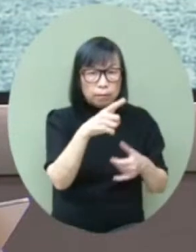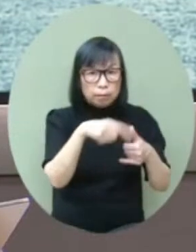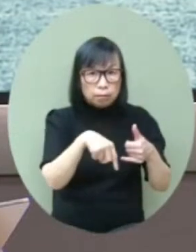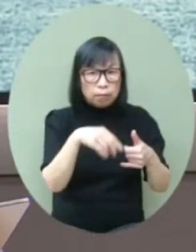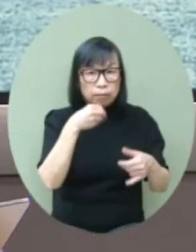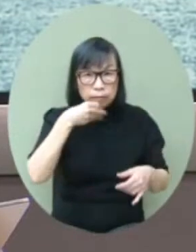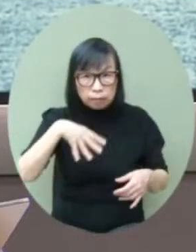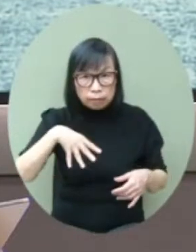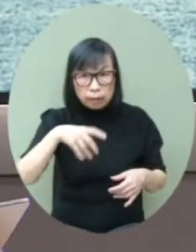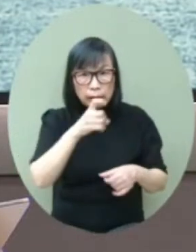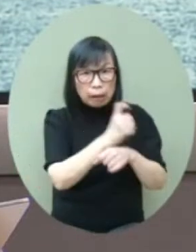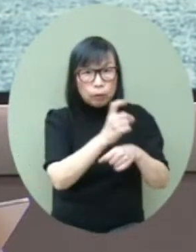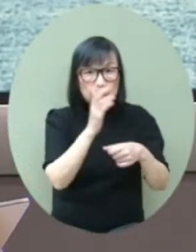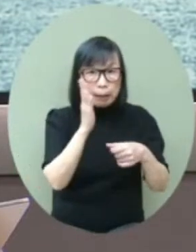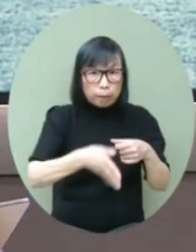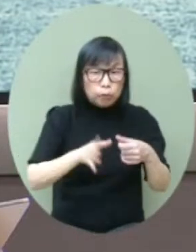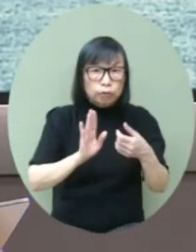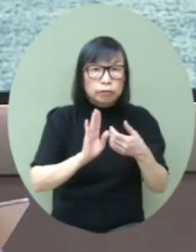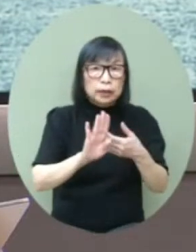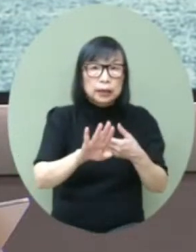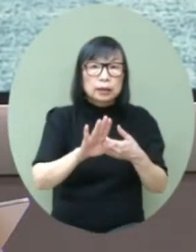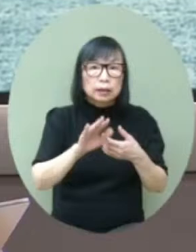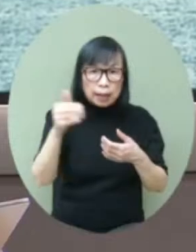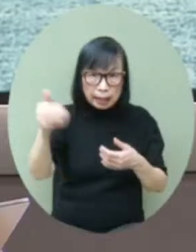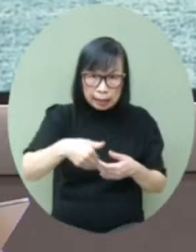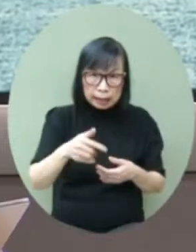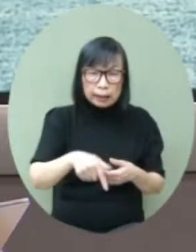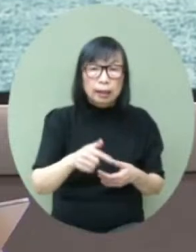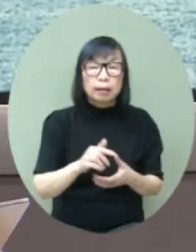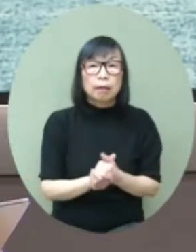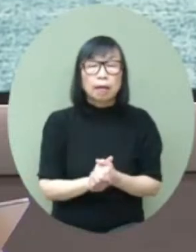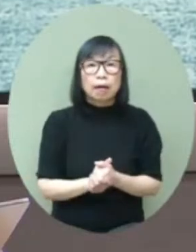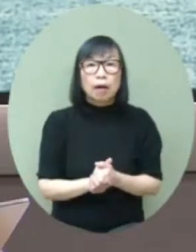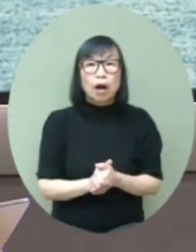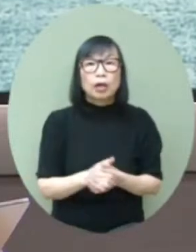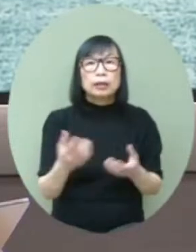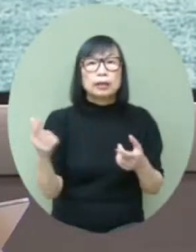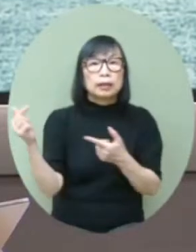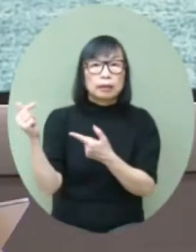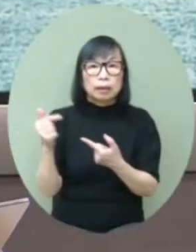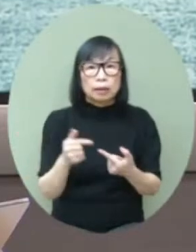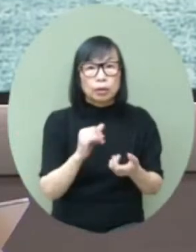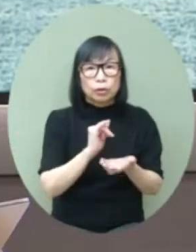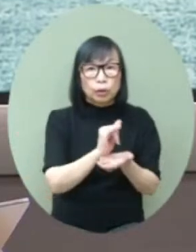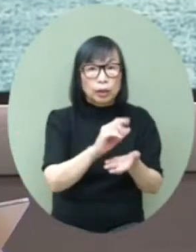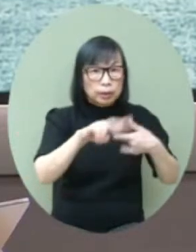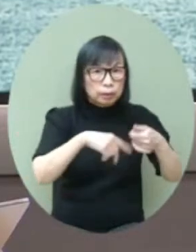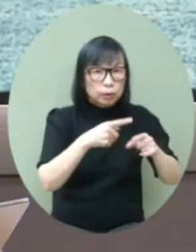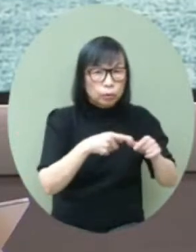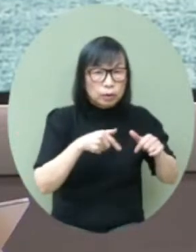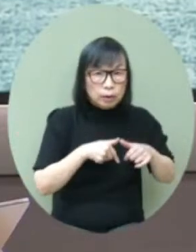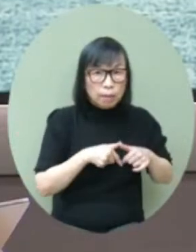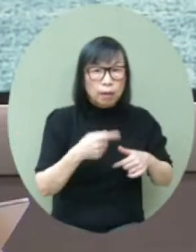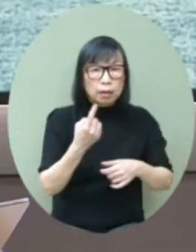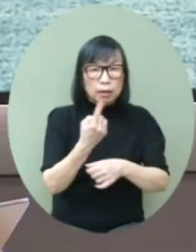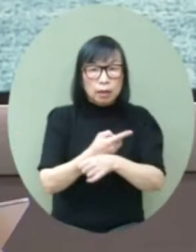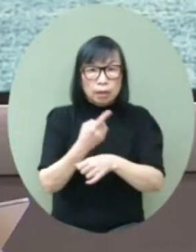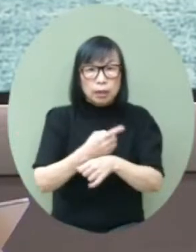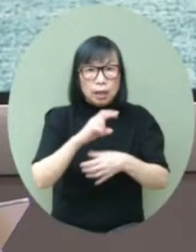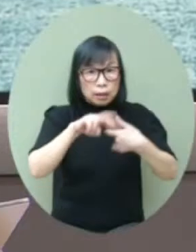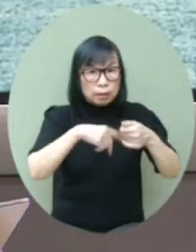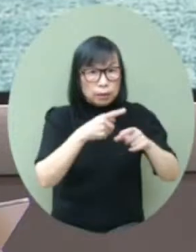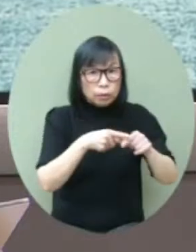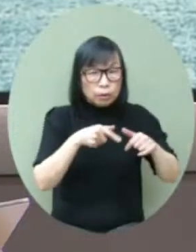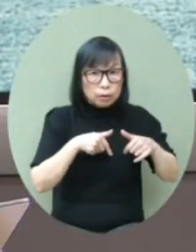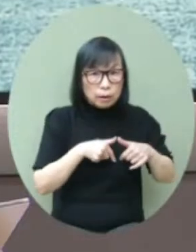60-something persons who were there after 9:30 p.m. So we are steadily sending these people to the quarantine